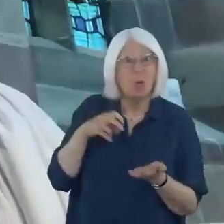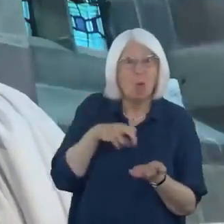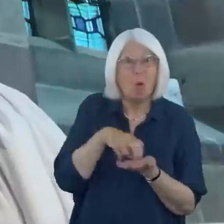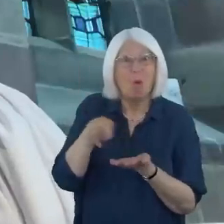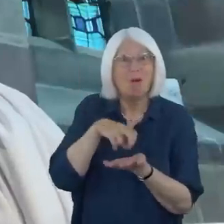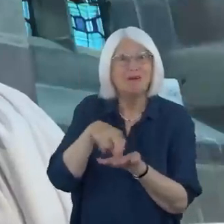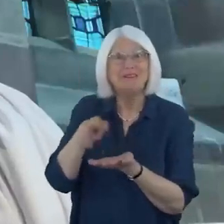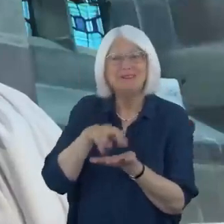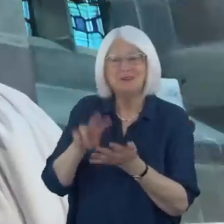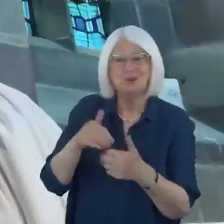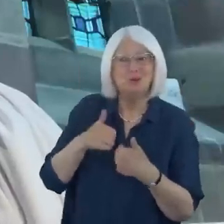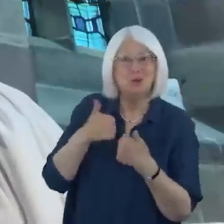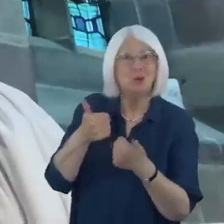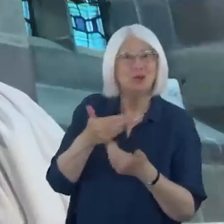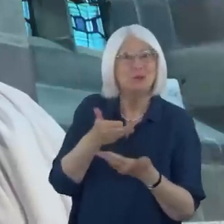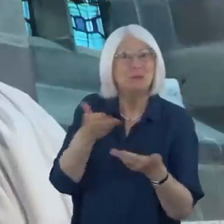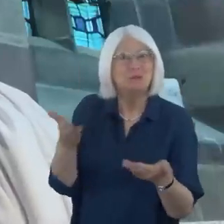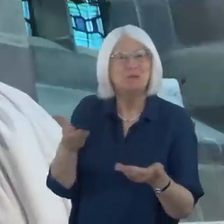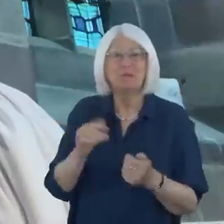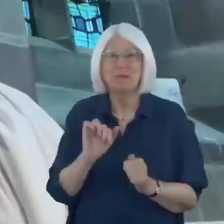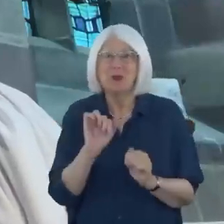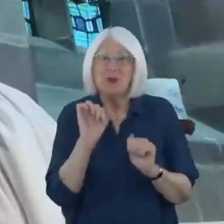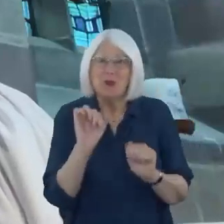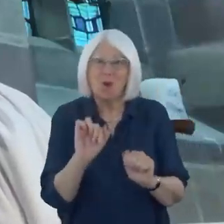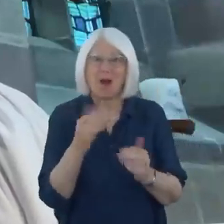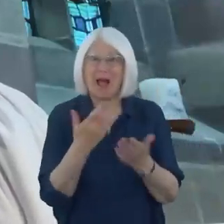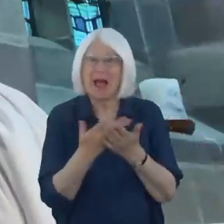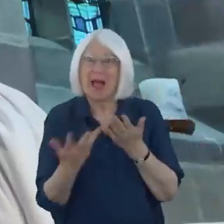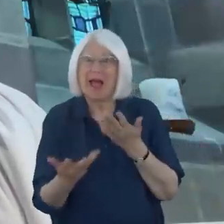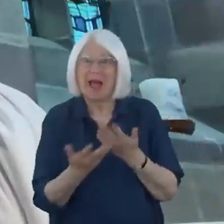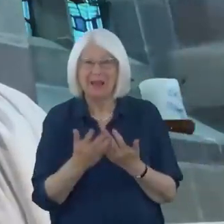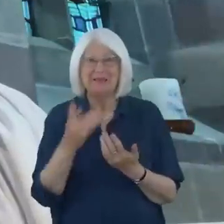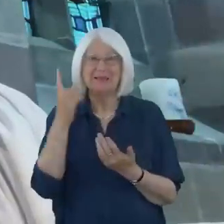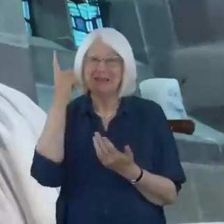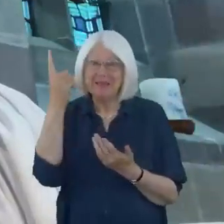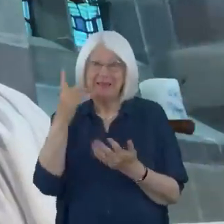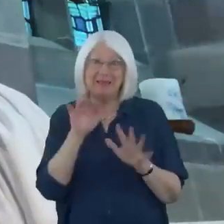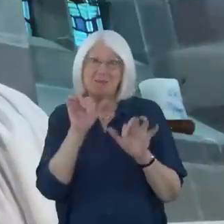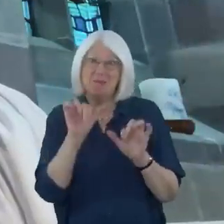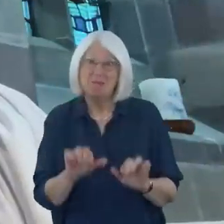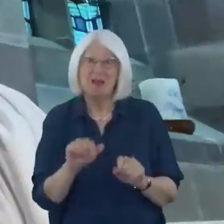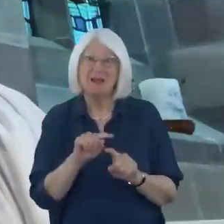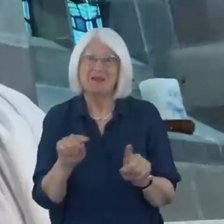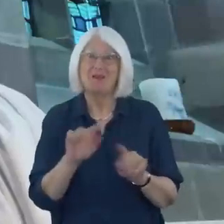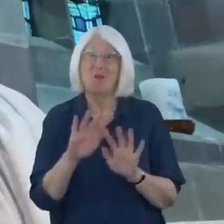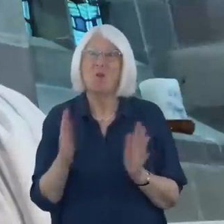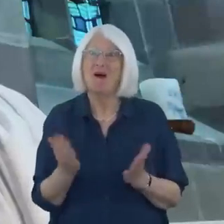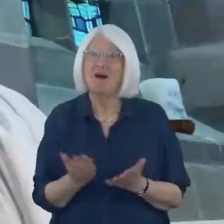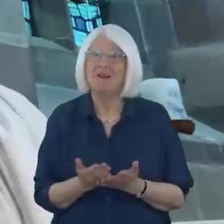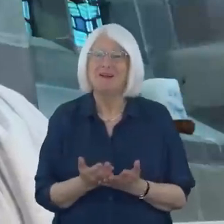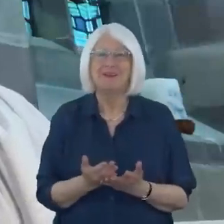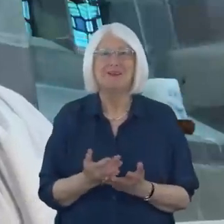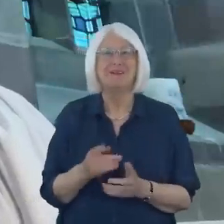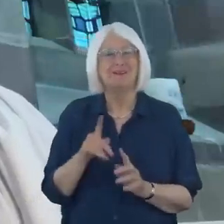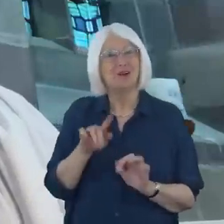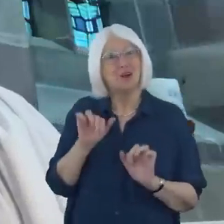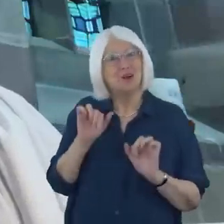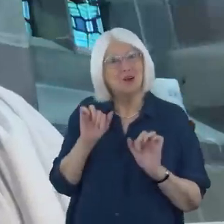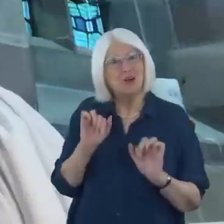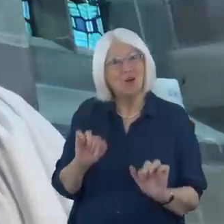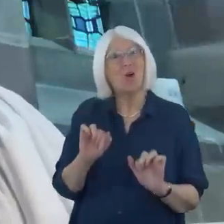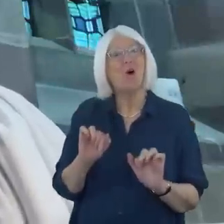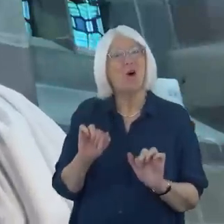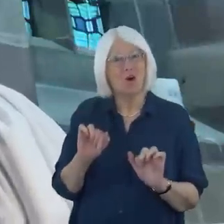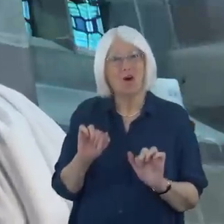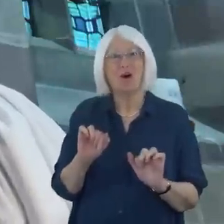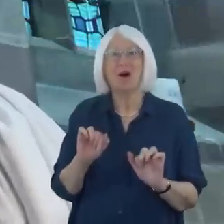walks to do good. Yours are the hands through which he blesses all the world. Yours are the